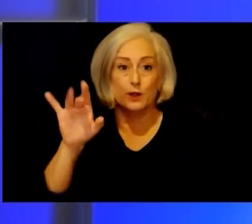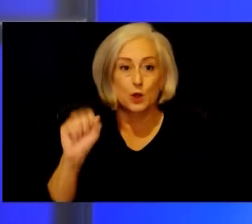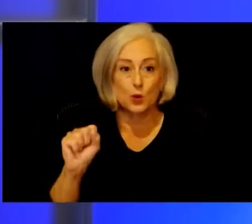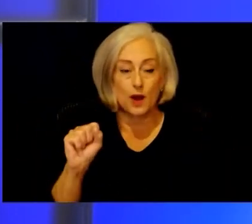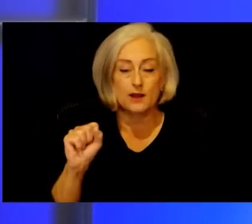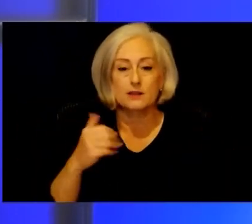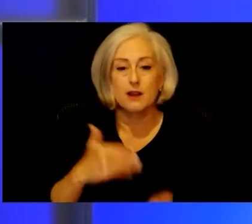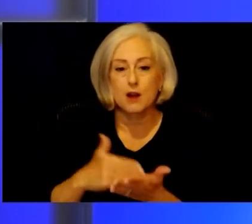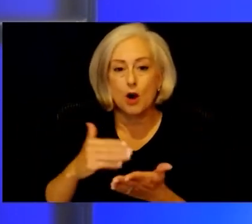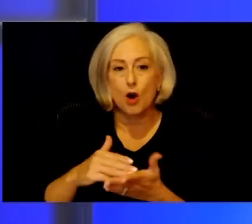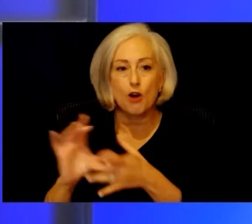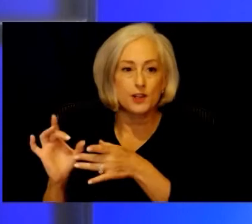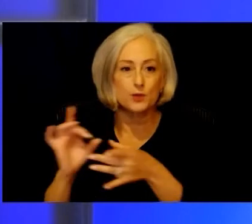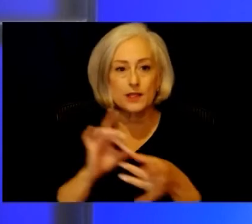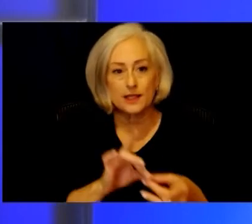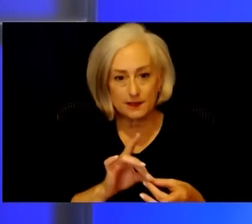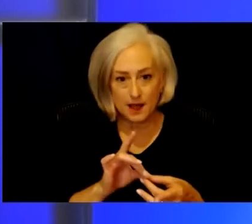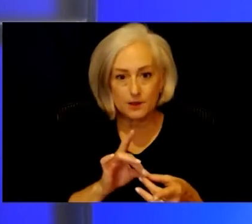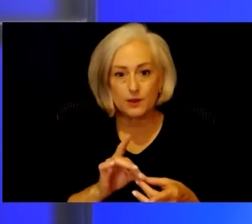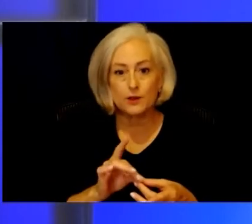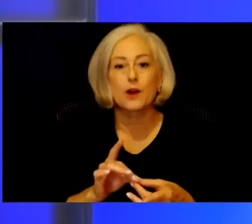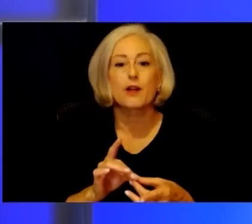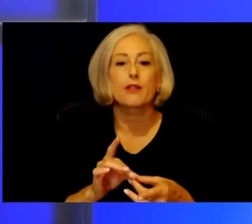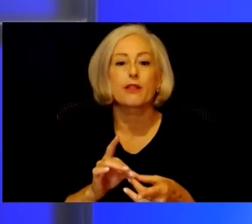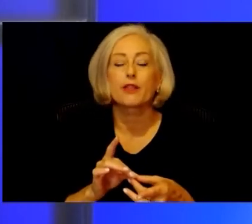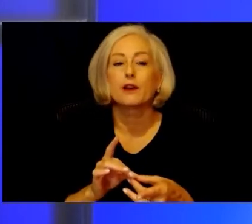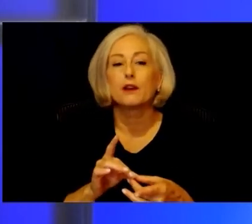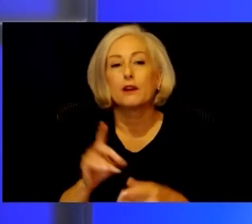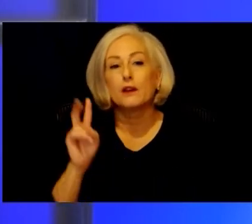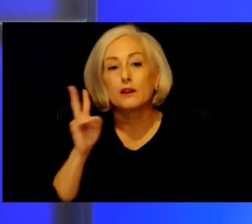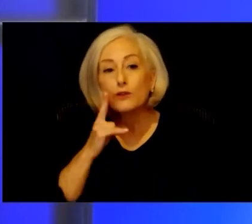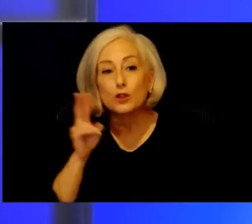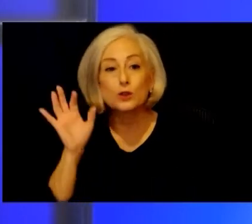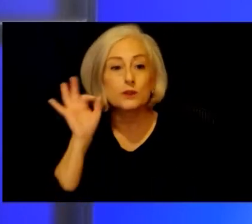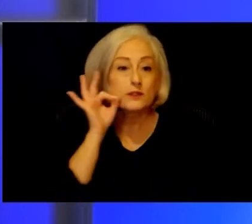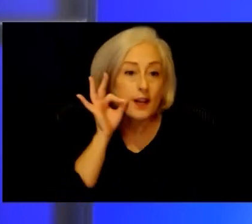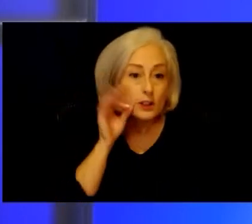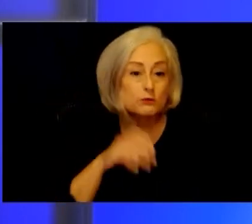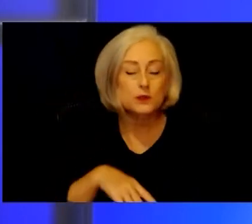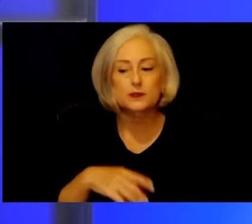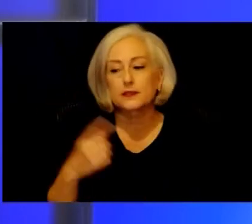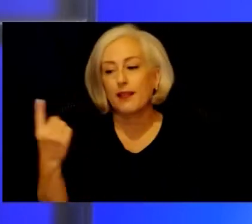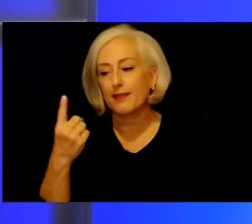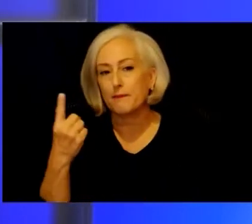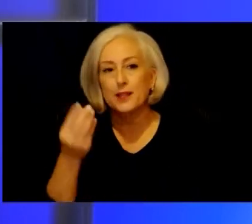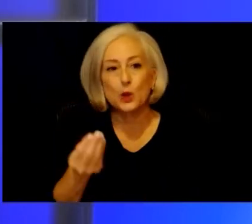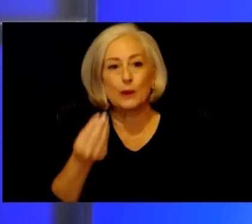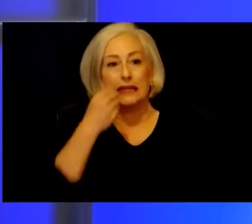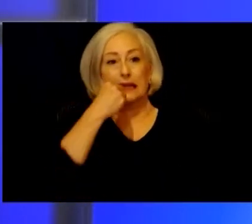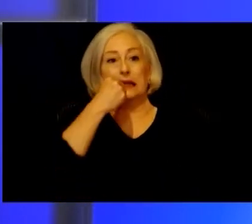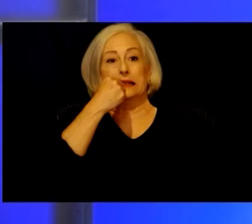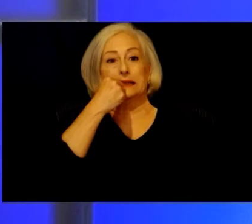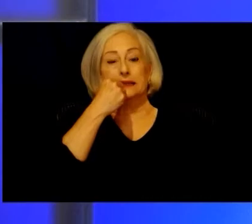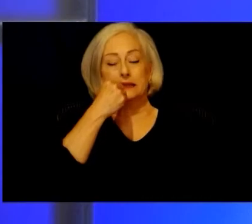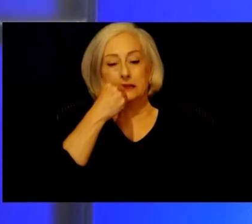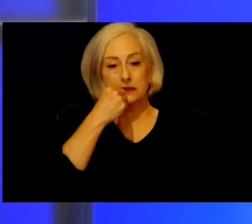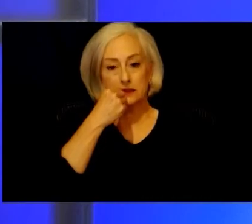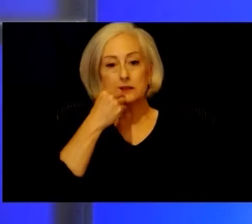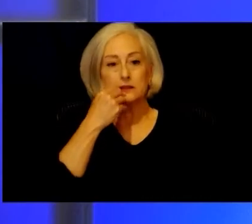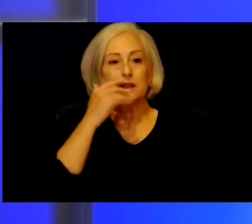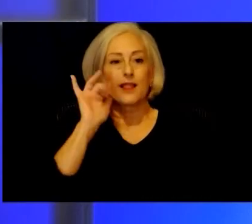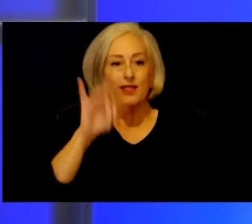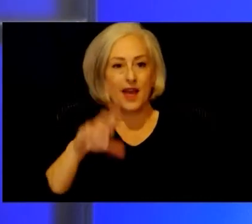like this, with produce or things that you ingest. So that is going to be frequently where people come